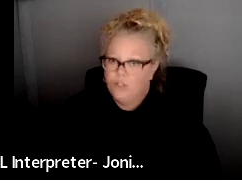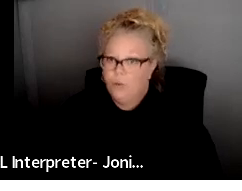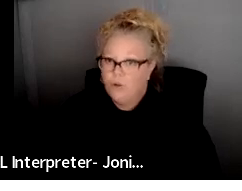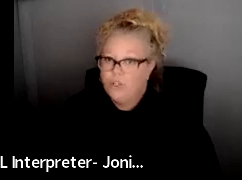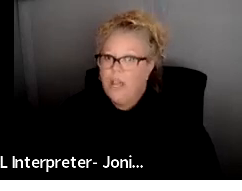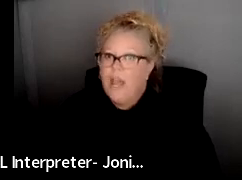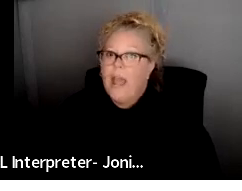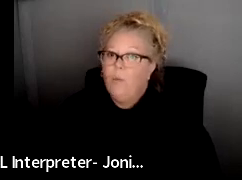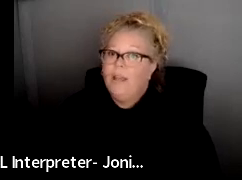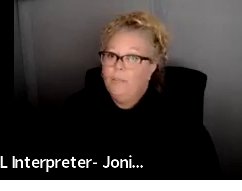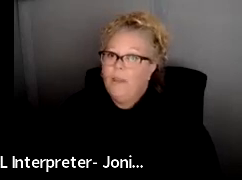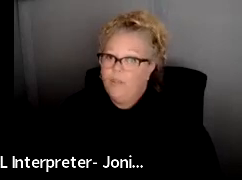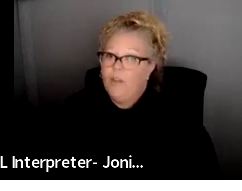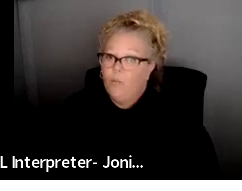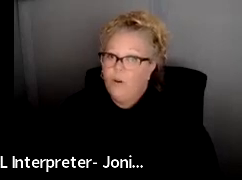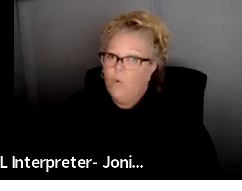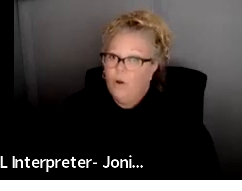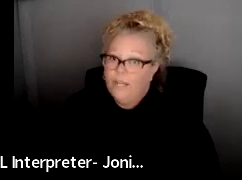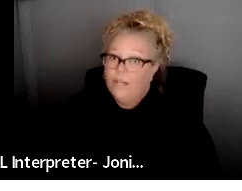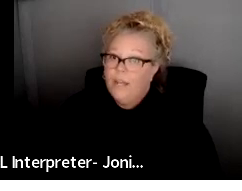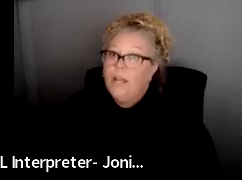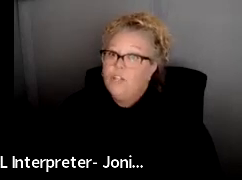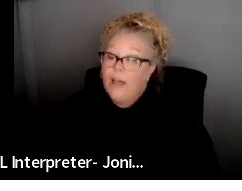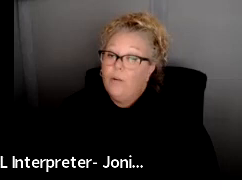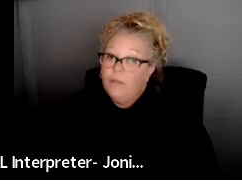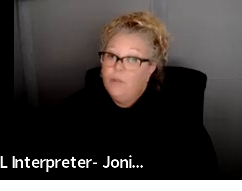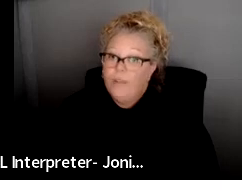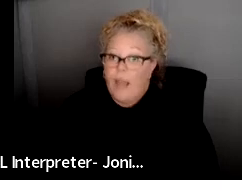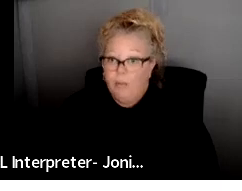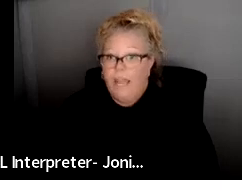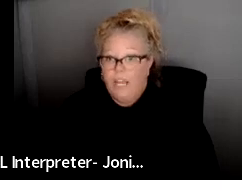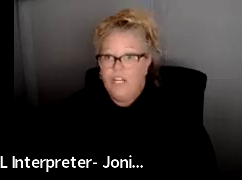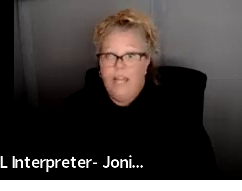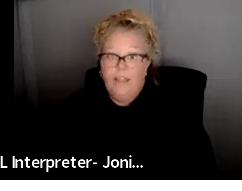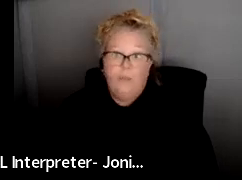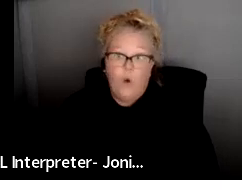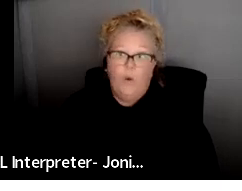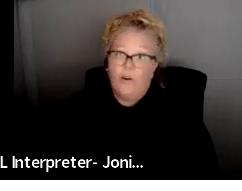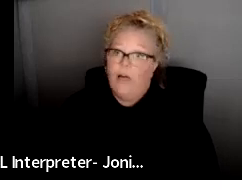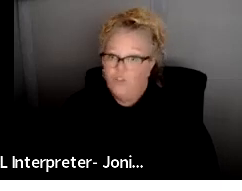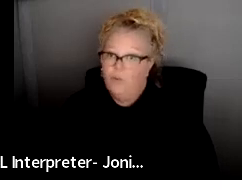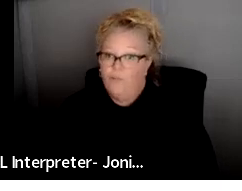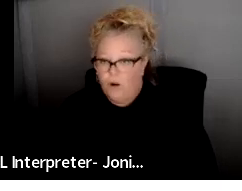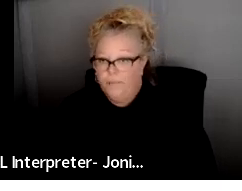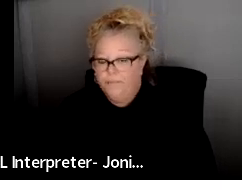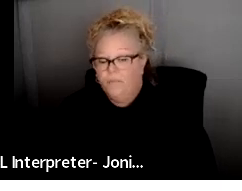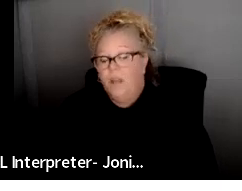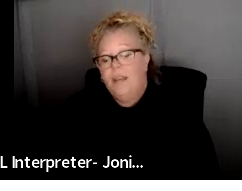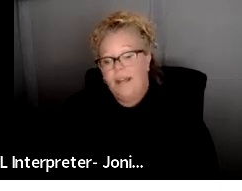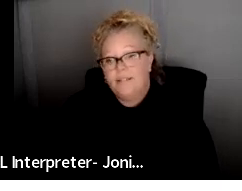help consumers and we can meet with them one-on-one to help them do the application and let them know what they're eligible